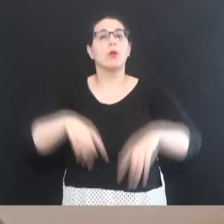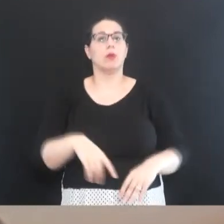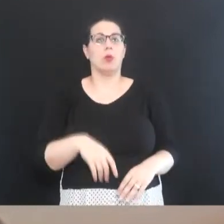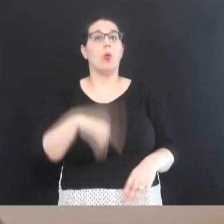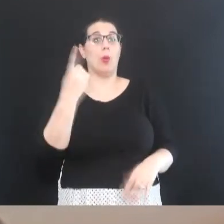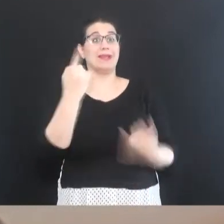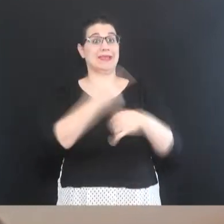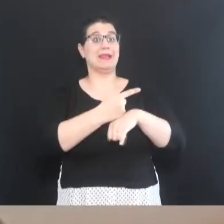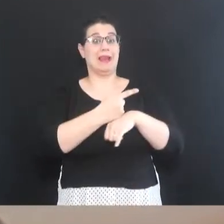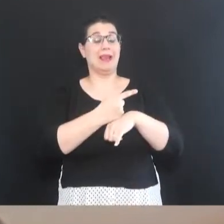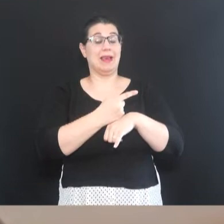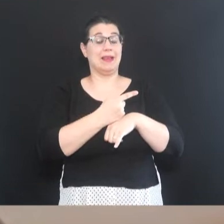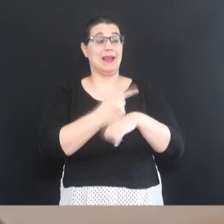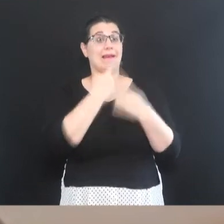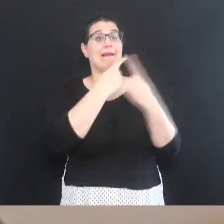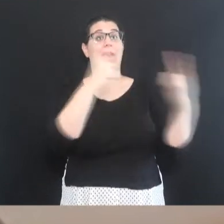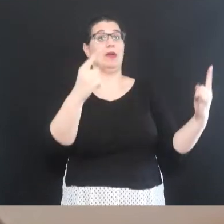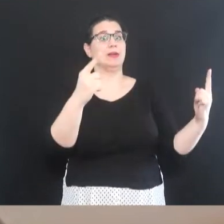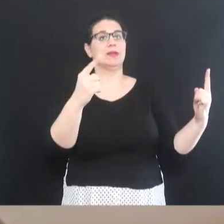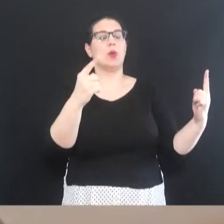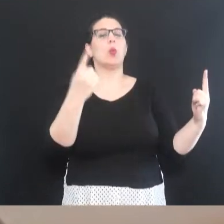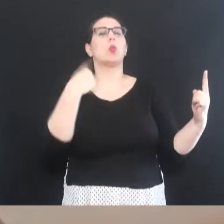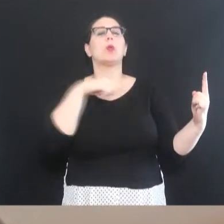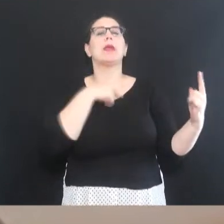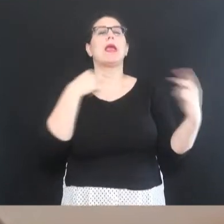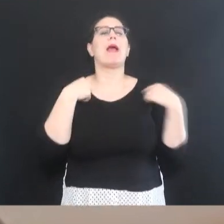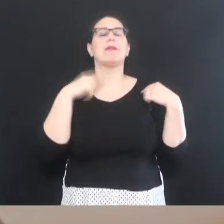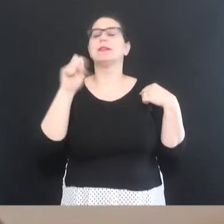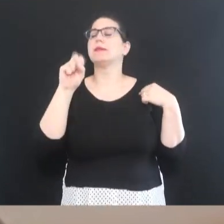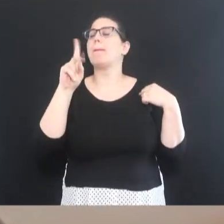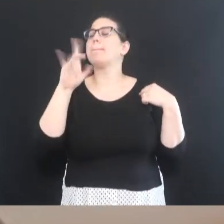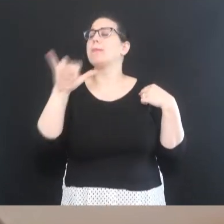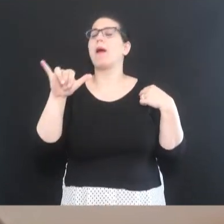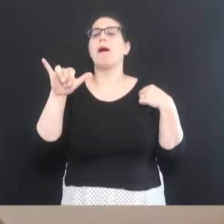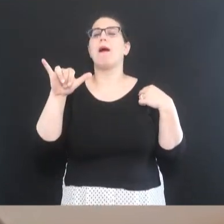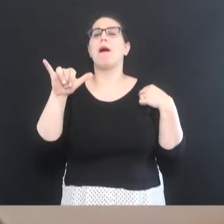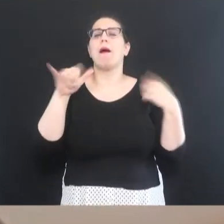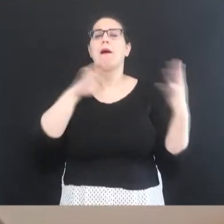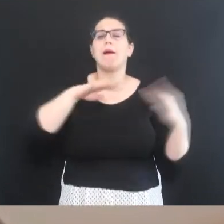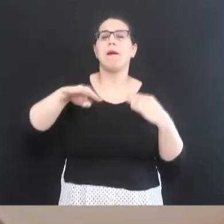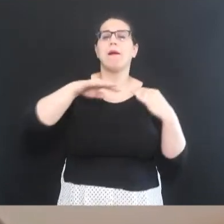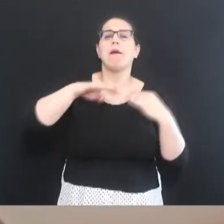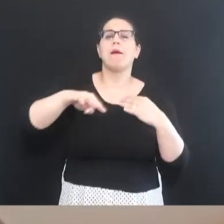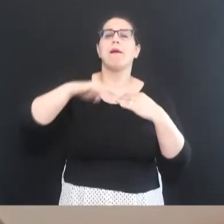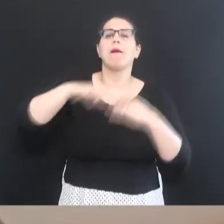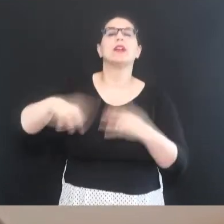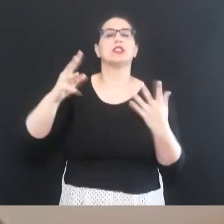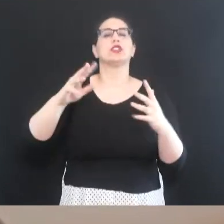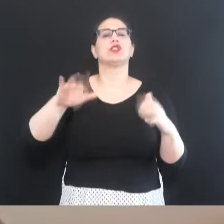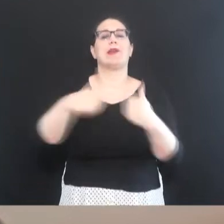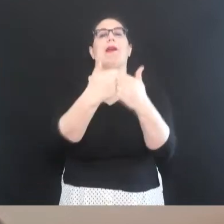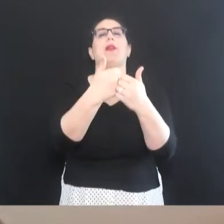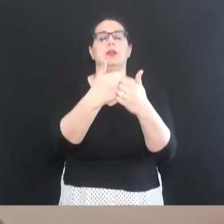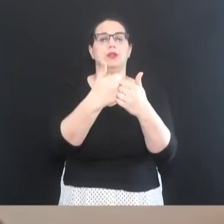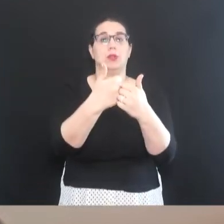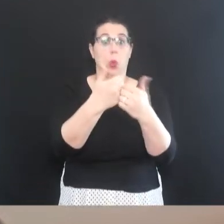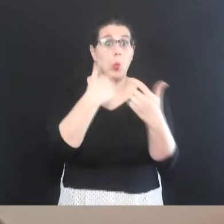a supply chain challenge. We are continuing to work it, not just